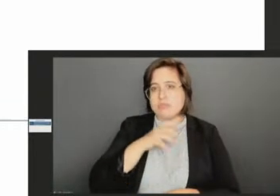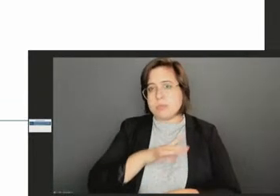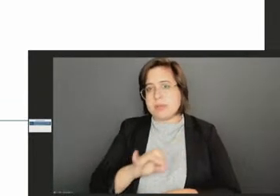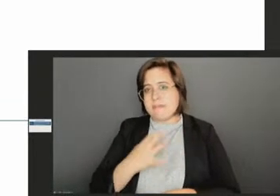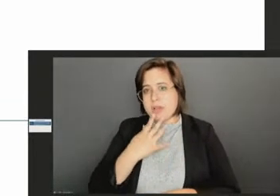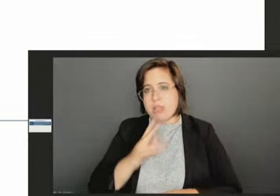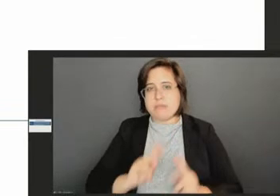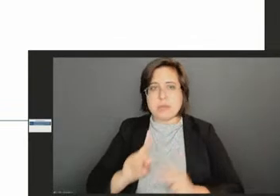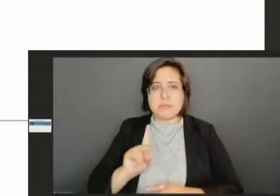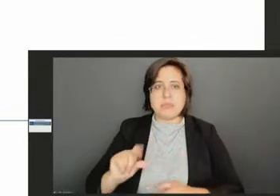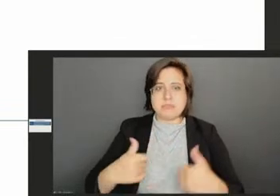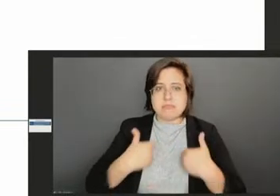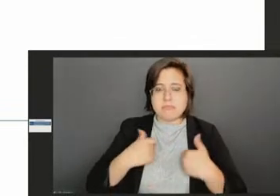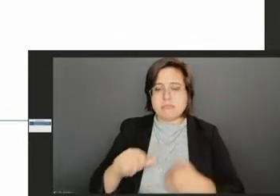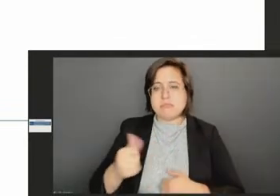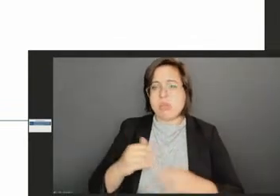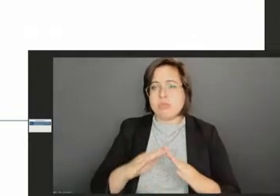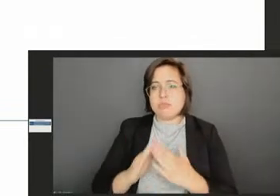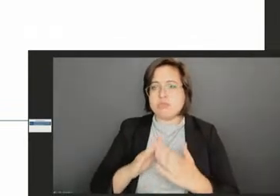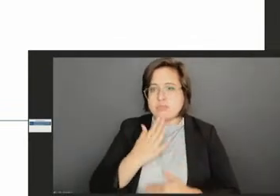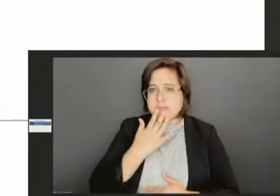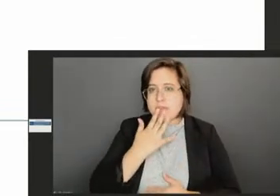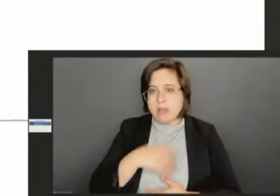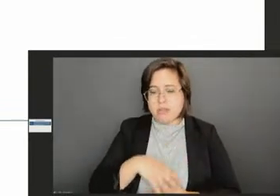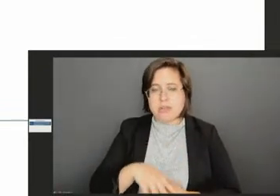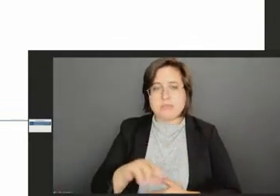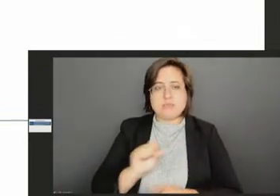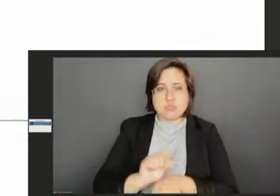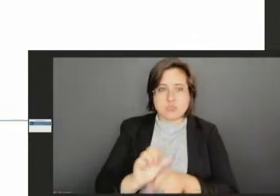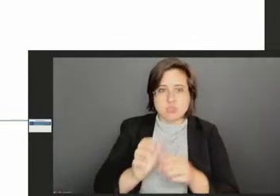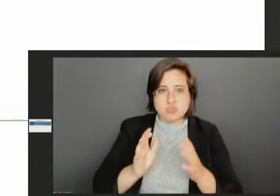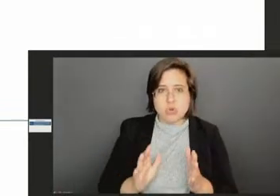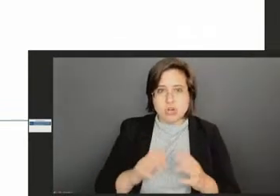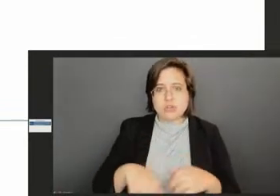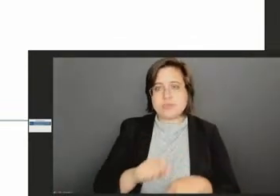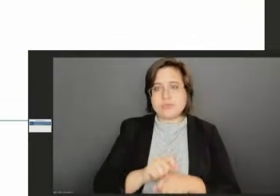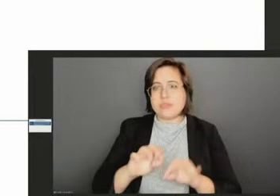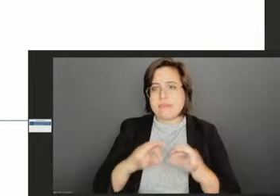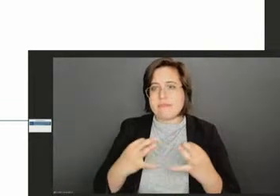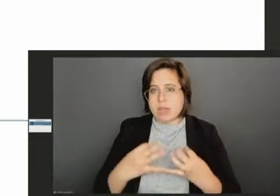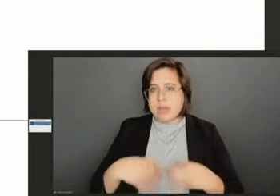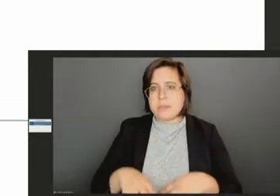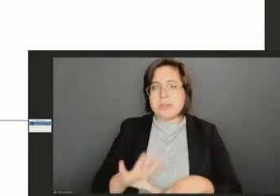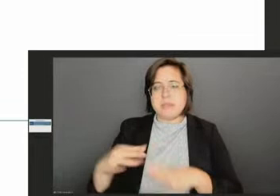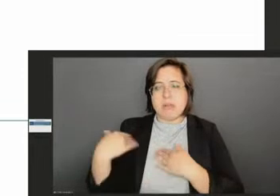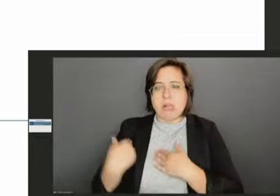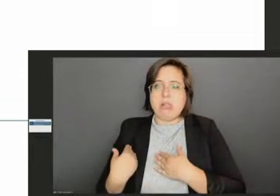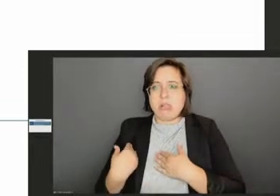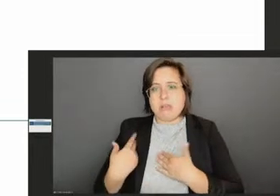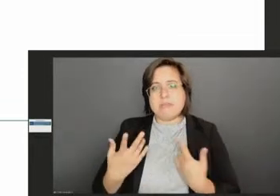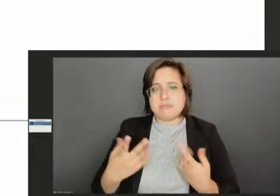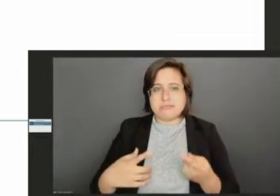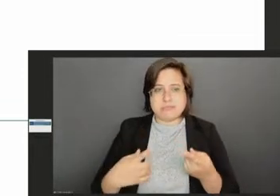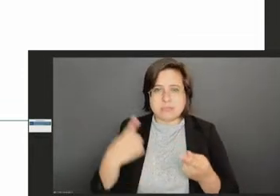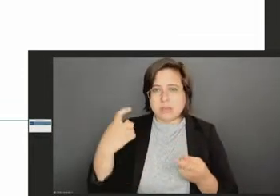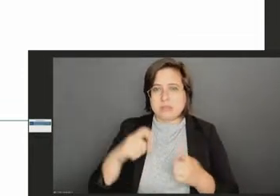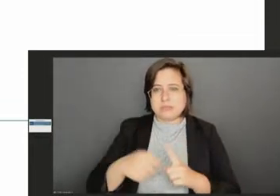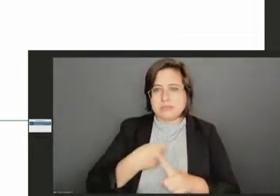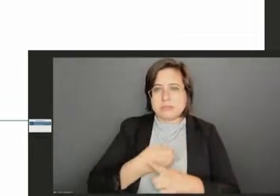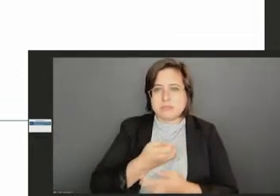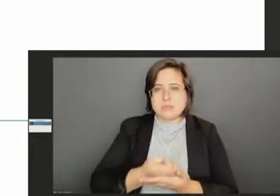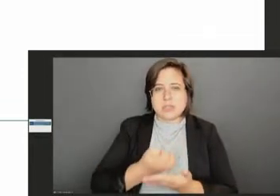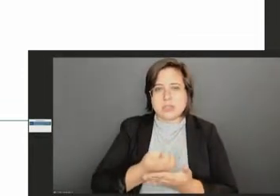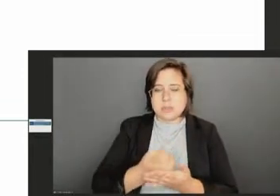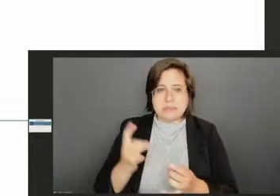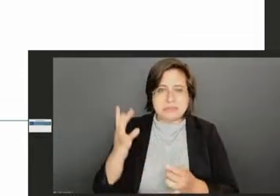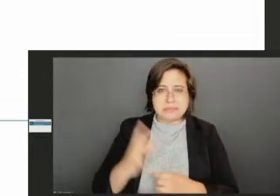disabilities, and other communities of color, and the workers and working families shoulder as a result of this economic